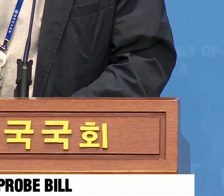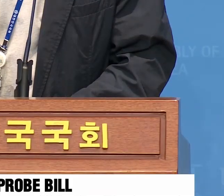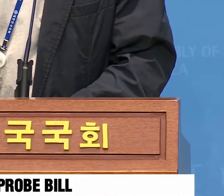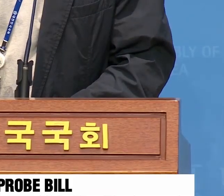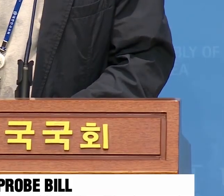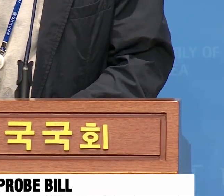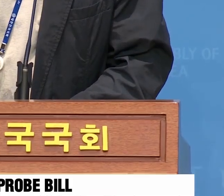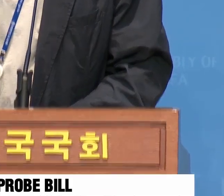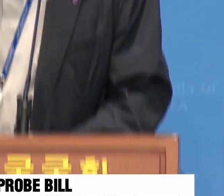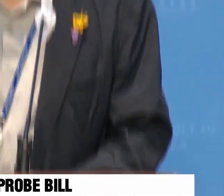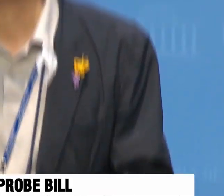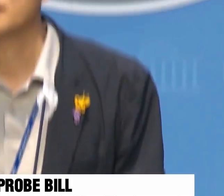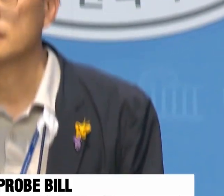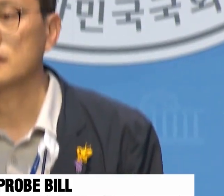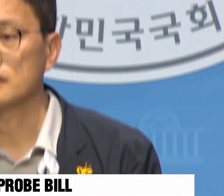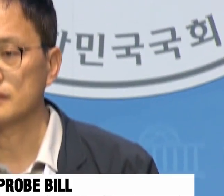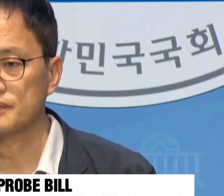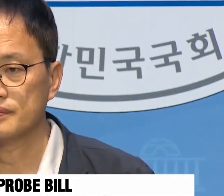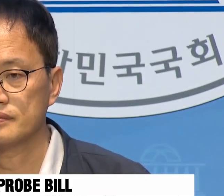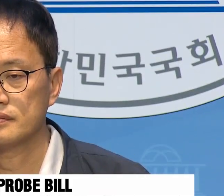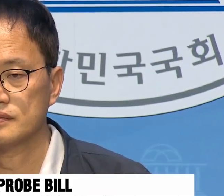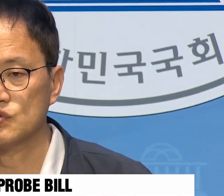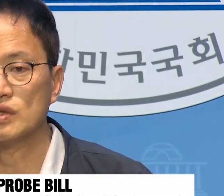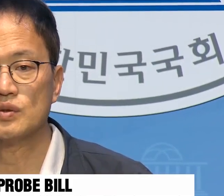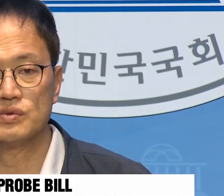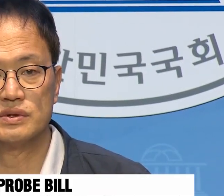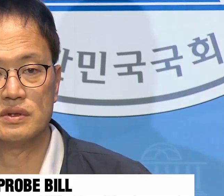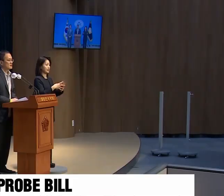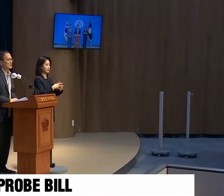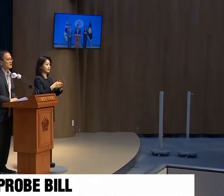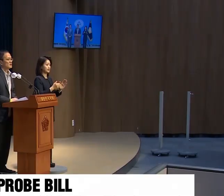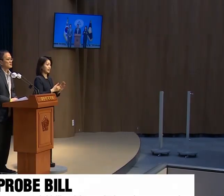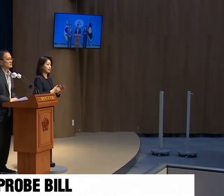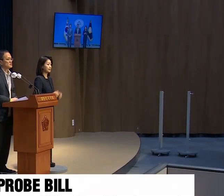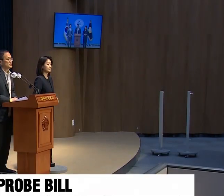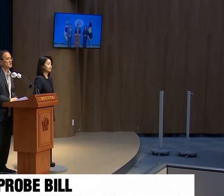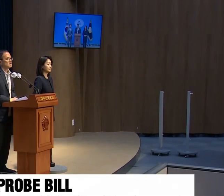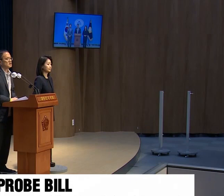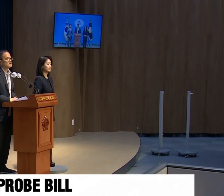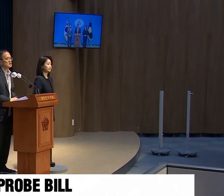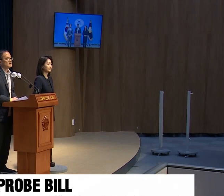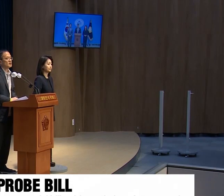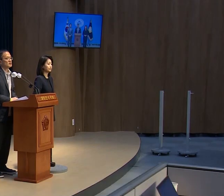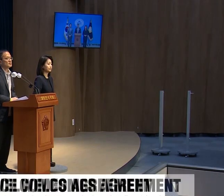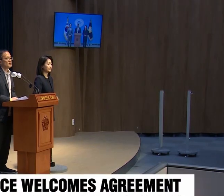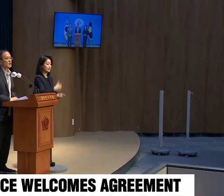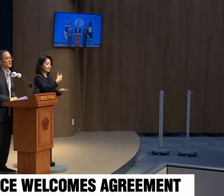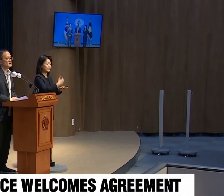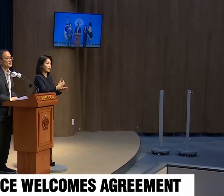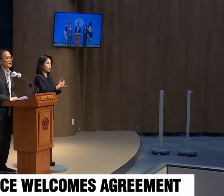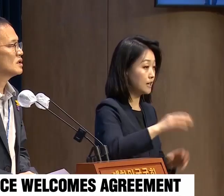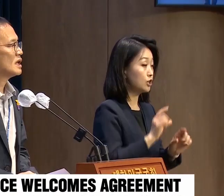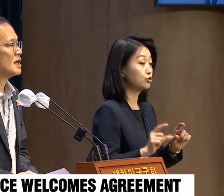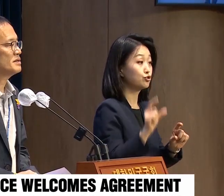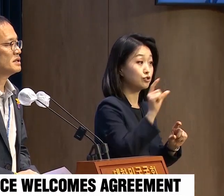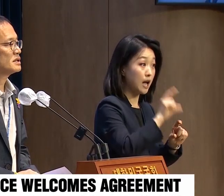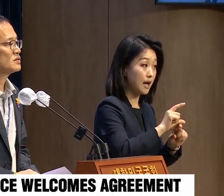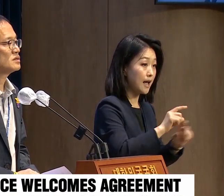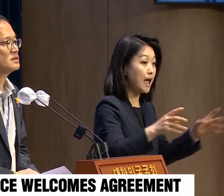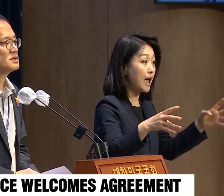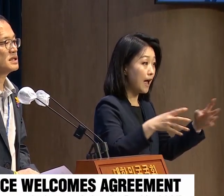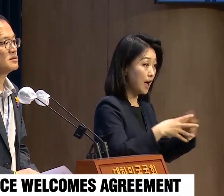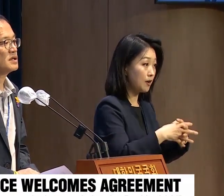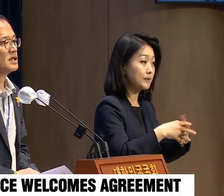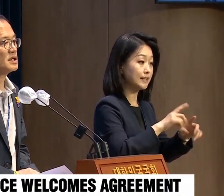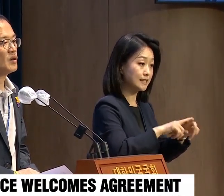opposition-controlled assembly in January, but was vetoed by President Yoon Suk Yeol later that month. The presidential office welcomed the agreement on Wednesday, calling